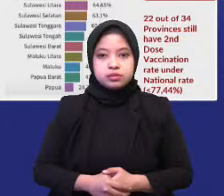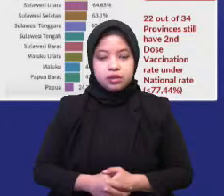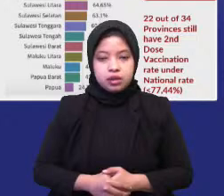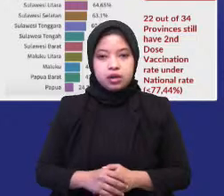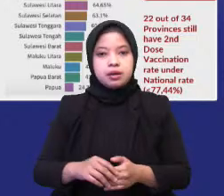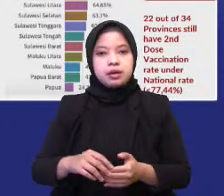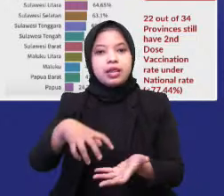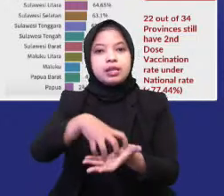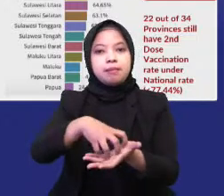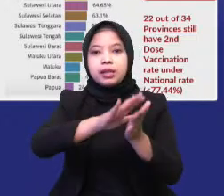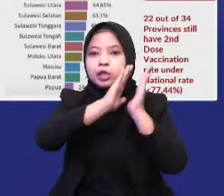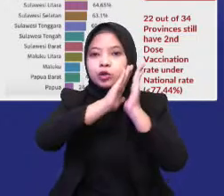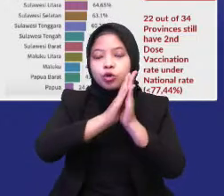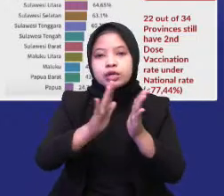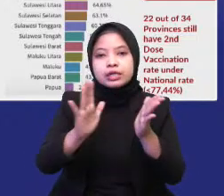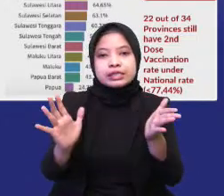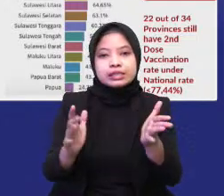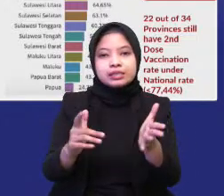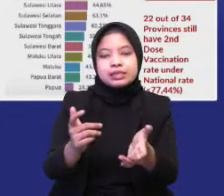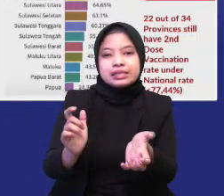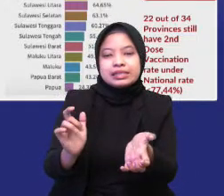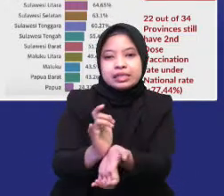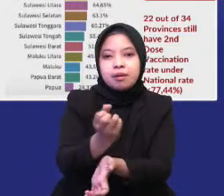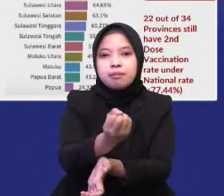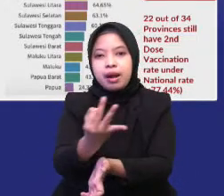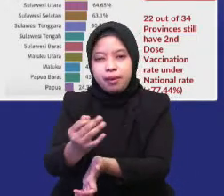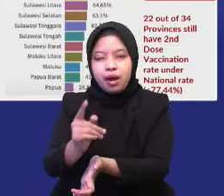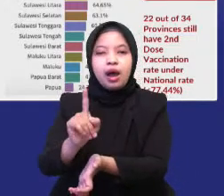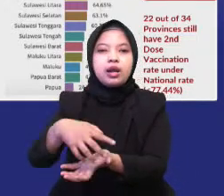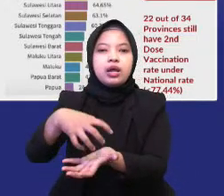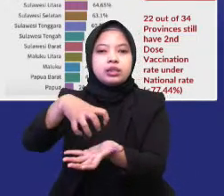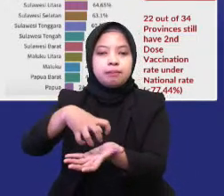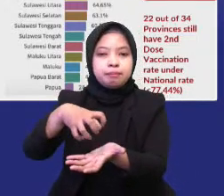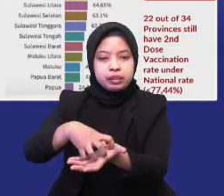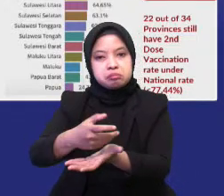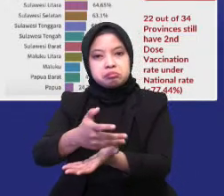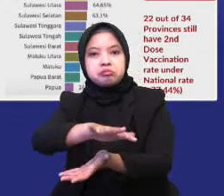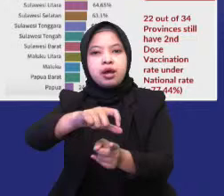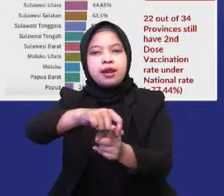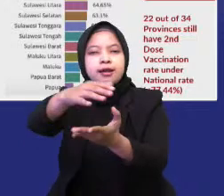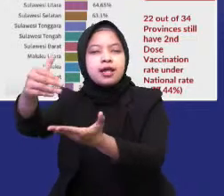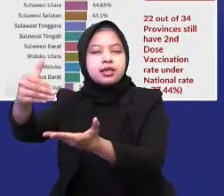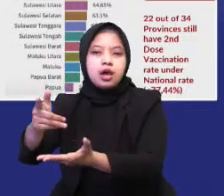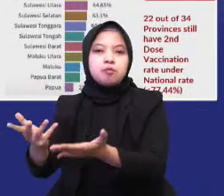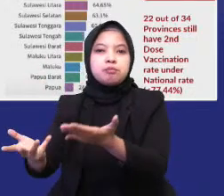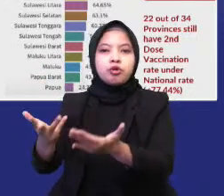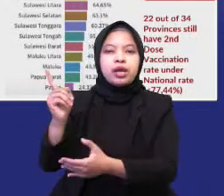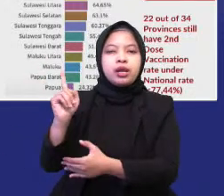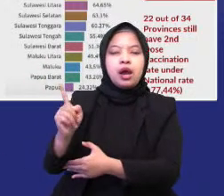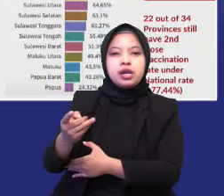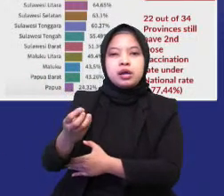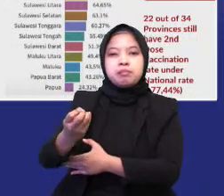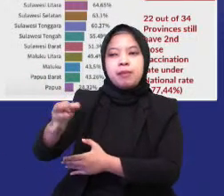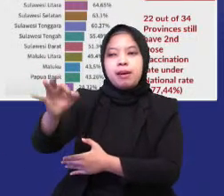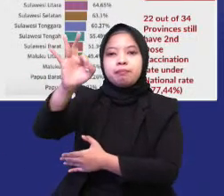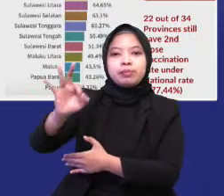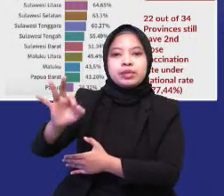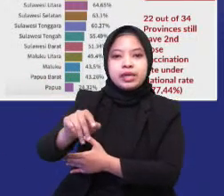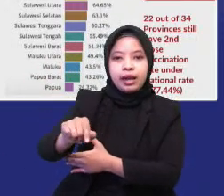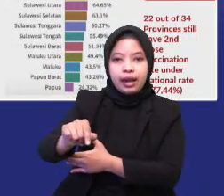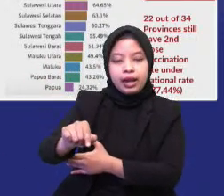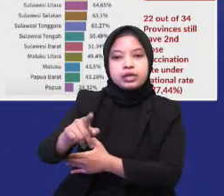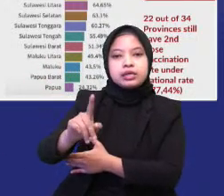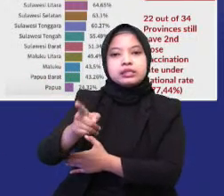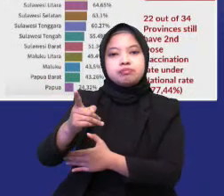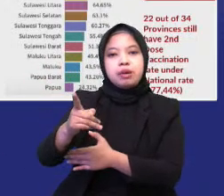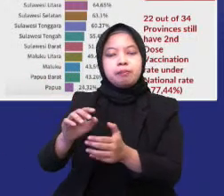occupancy rate, or BOR. The national BOR has dropped significantly from the previous 40% during the peak of